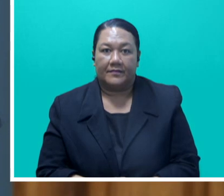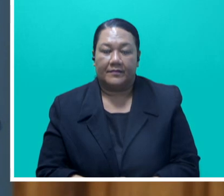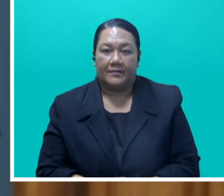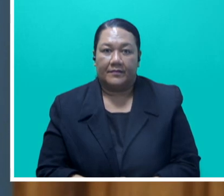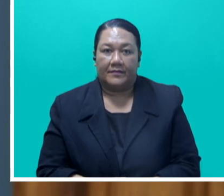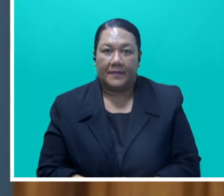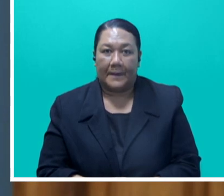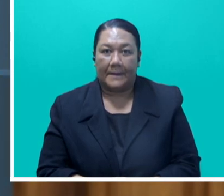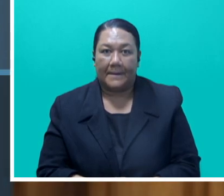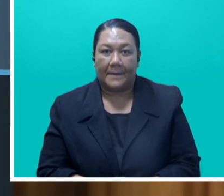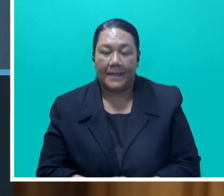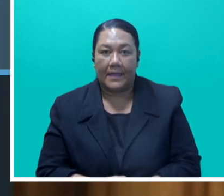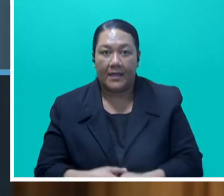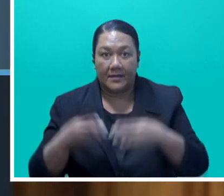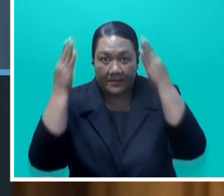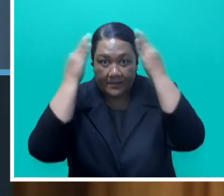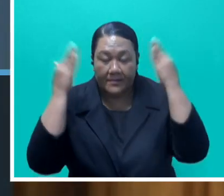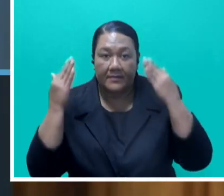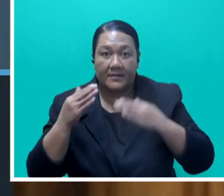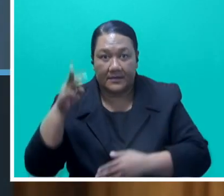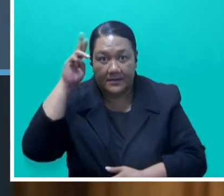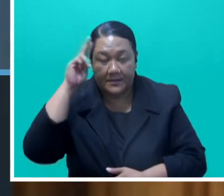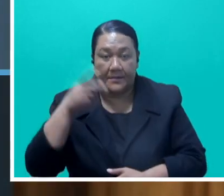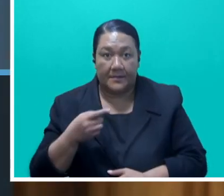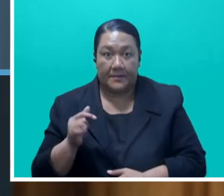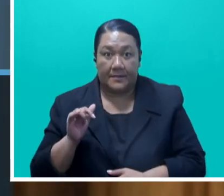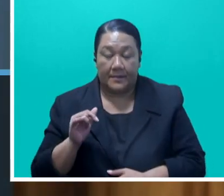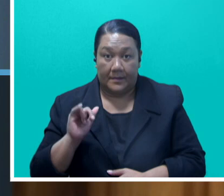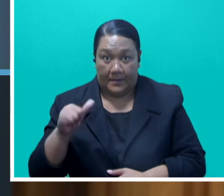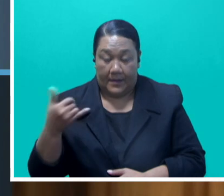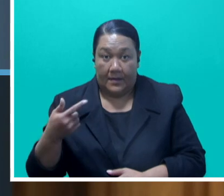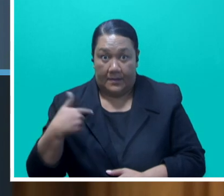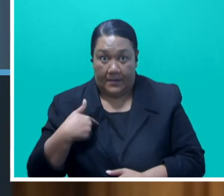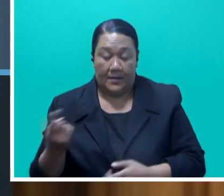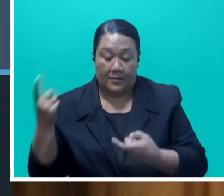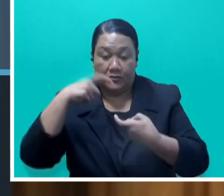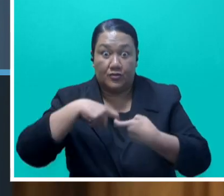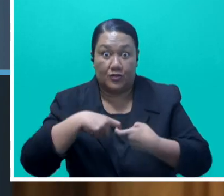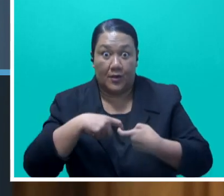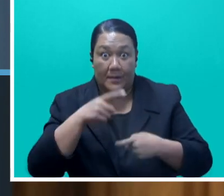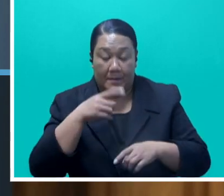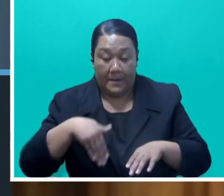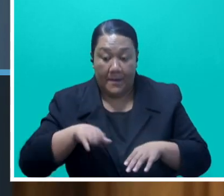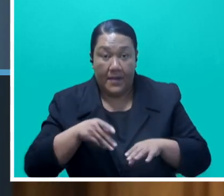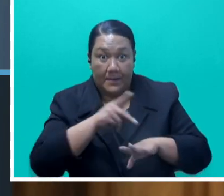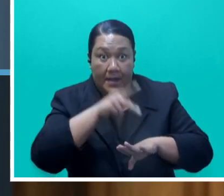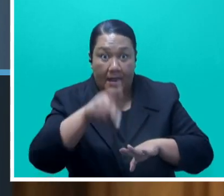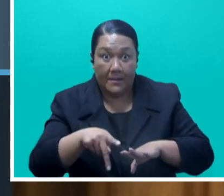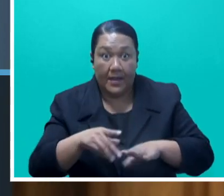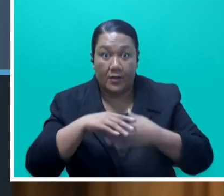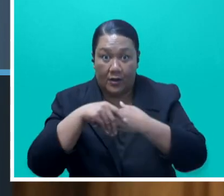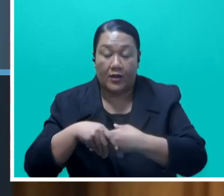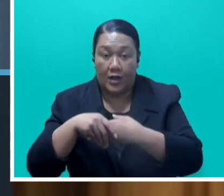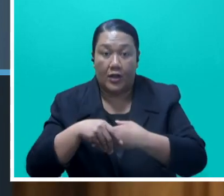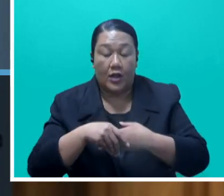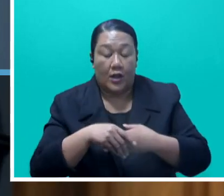Mr. Speaker, sir, may I join other members in Parliament in congratulating you on your election as Speaker of this August House and of the